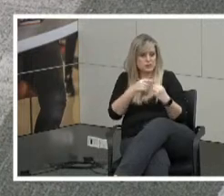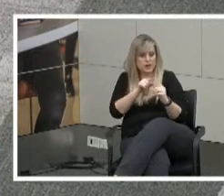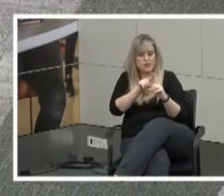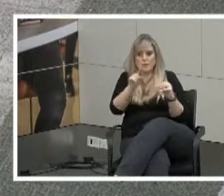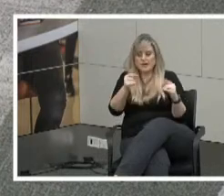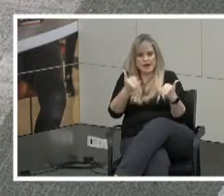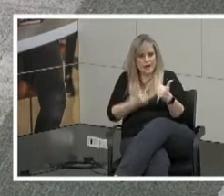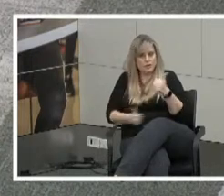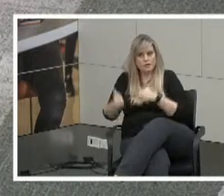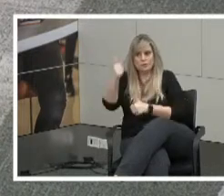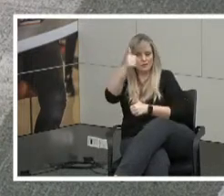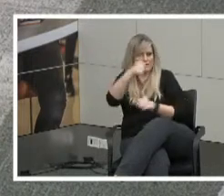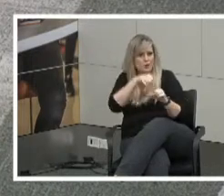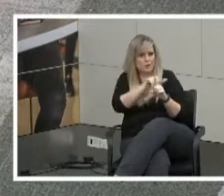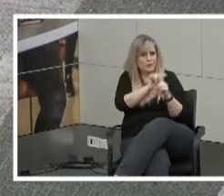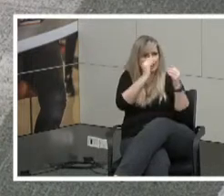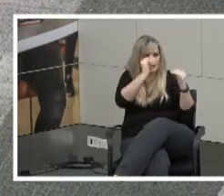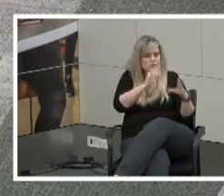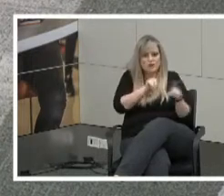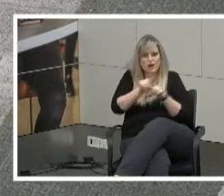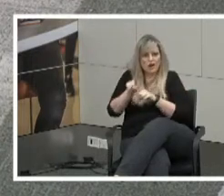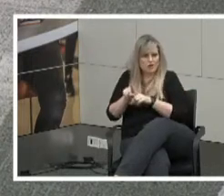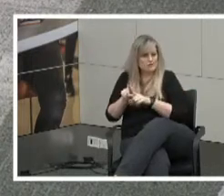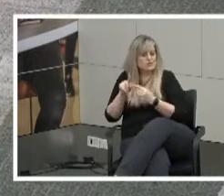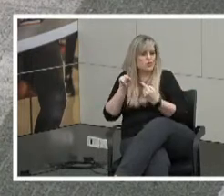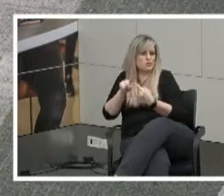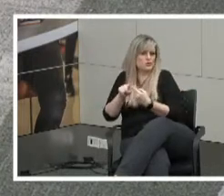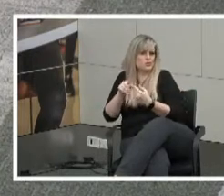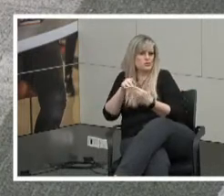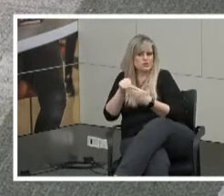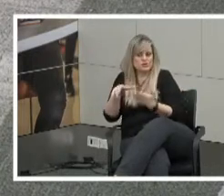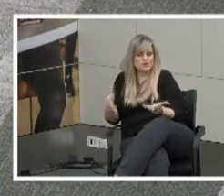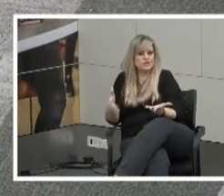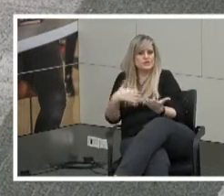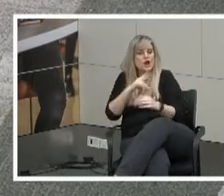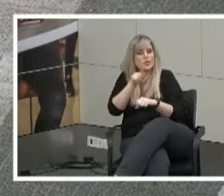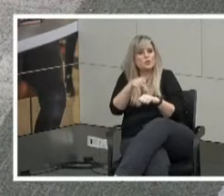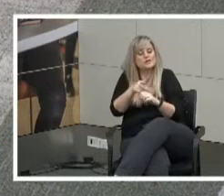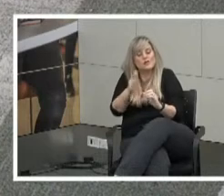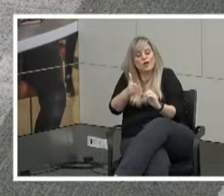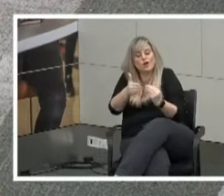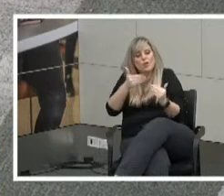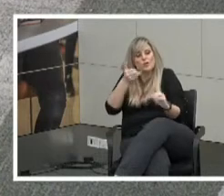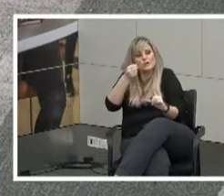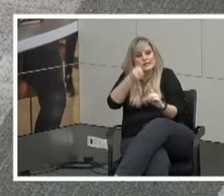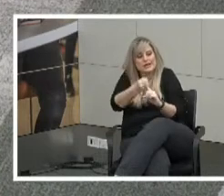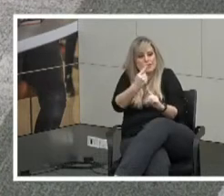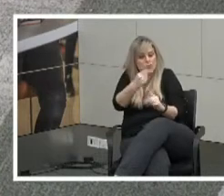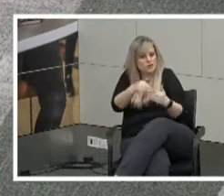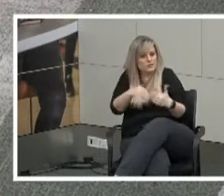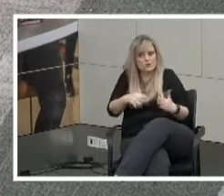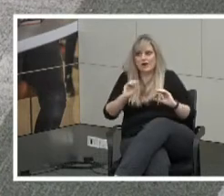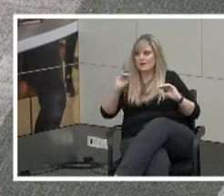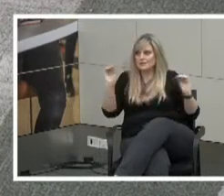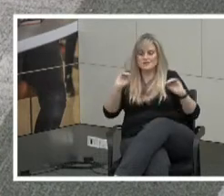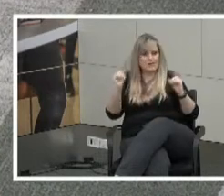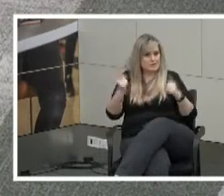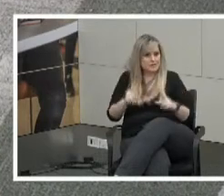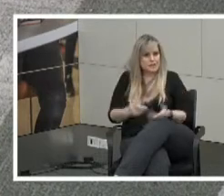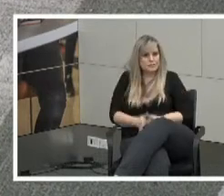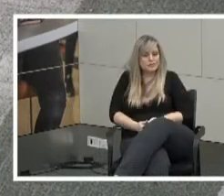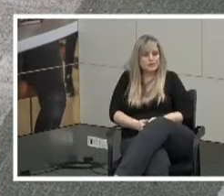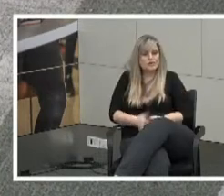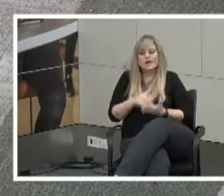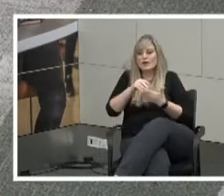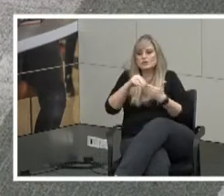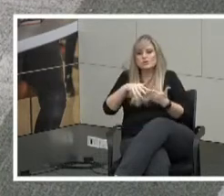teachers but they are also being abusive to our students our principal almost hit one of my students and nothing has been done about it our